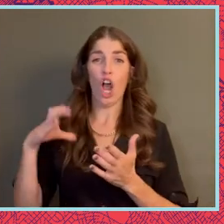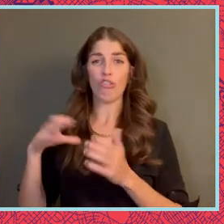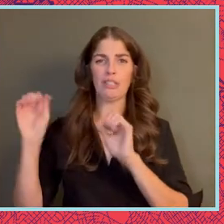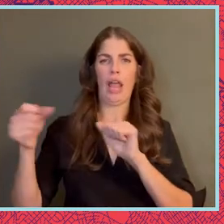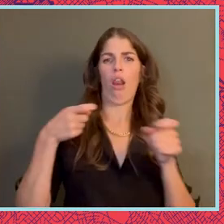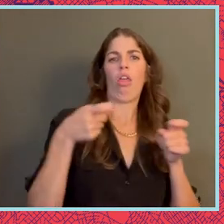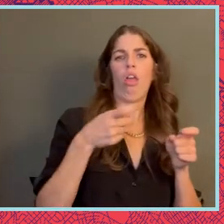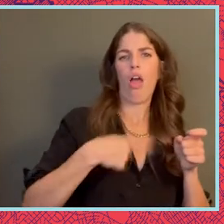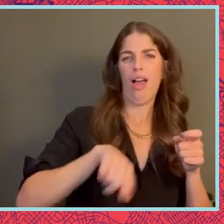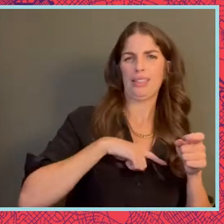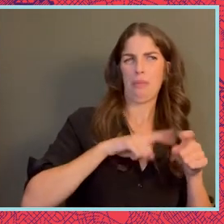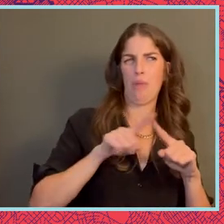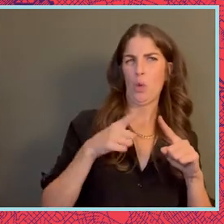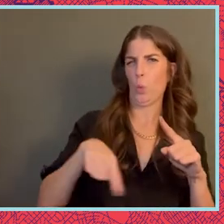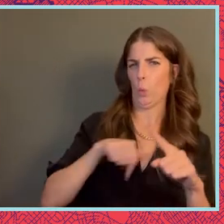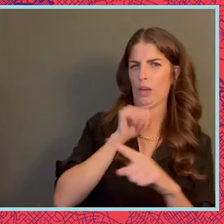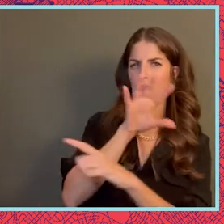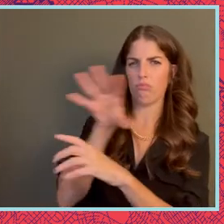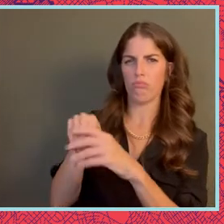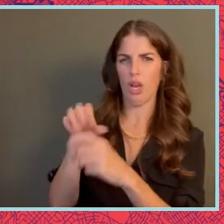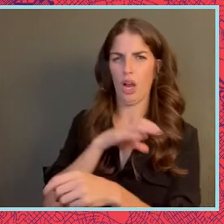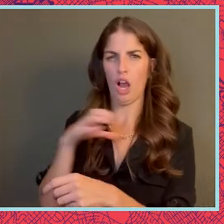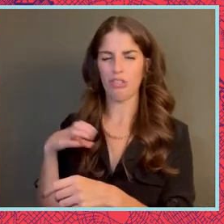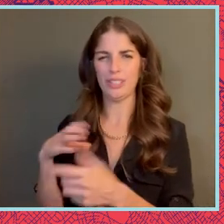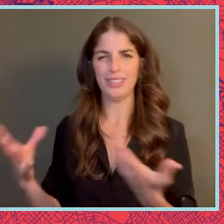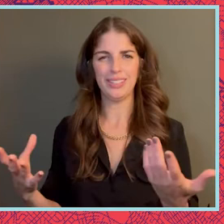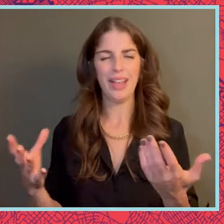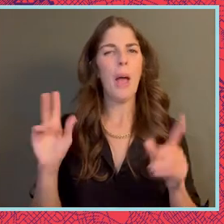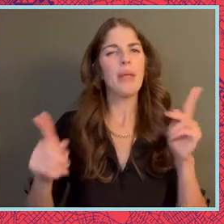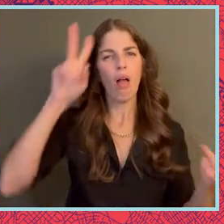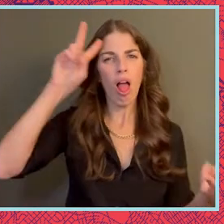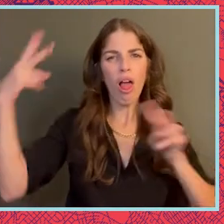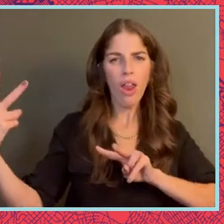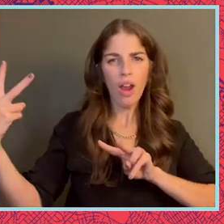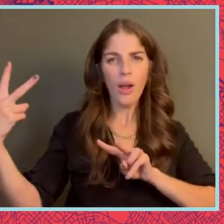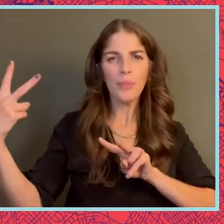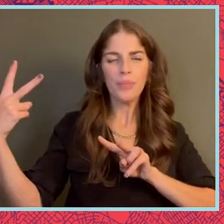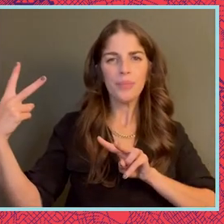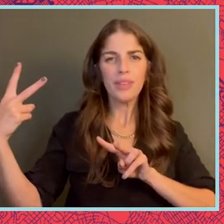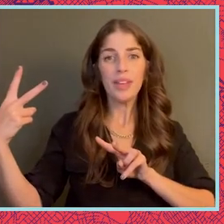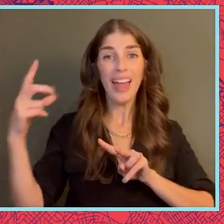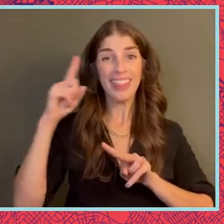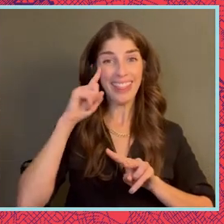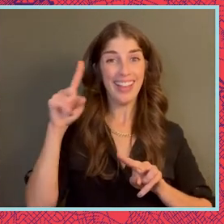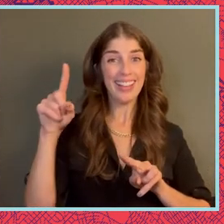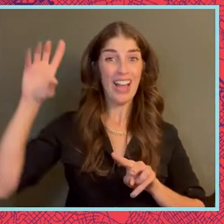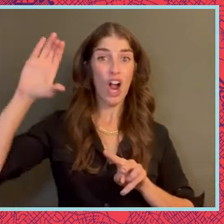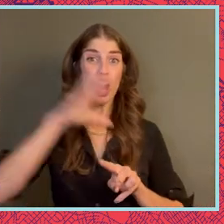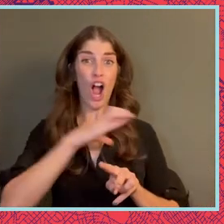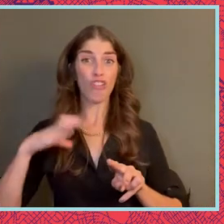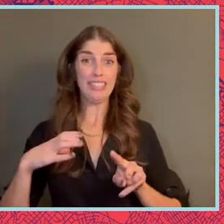can directly legislate on us. And this feels like a myth that is out there that, you know, Congress is